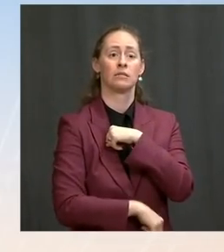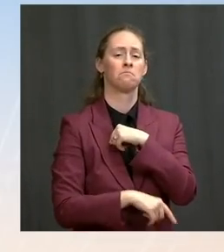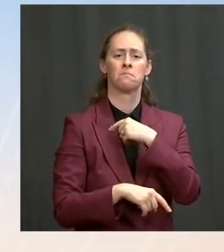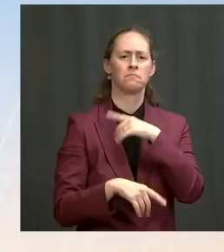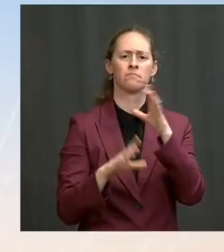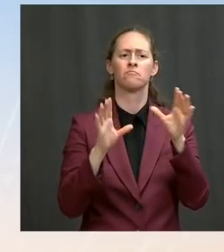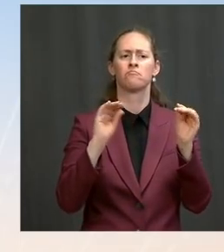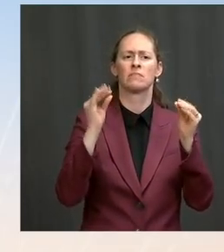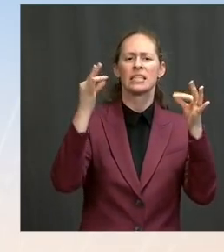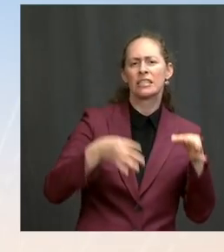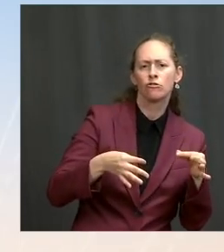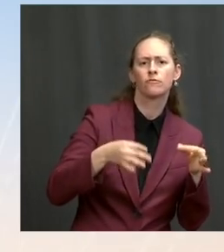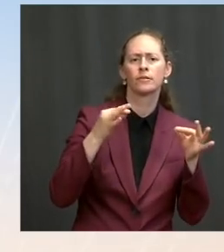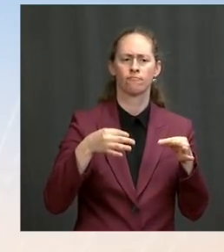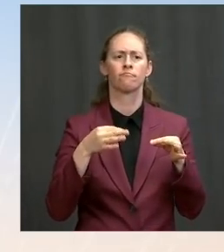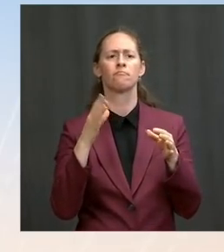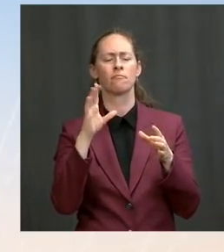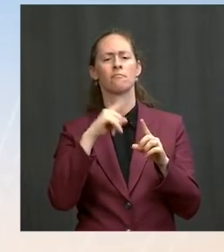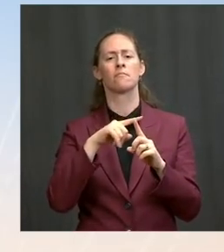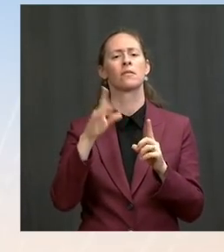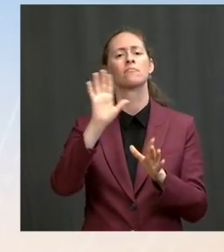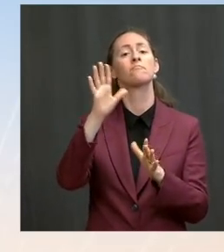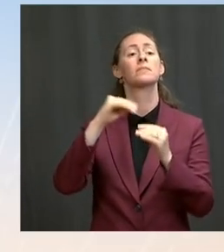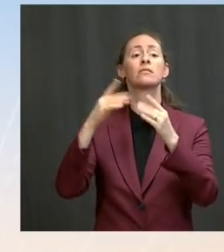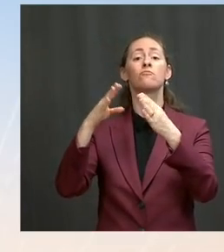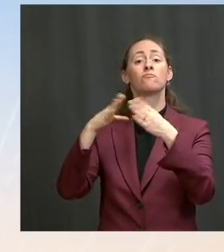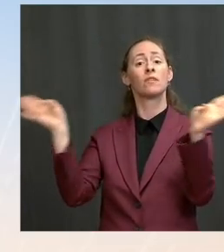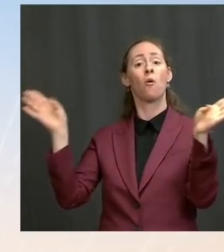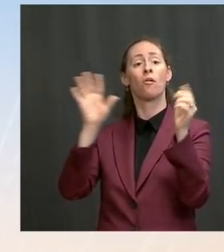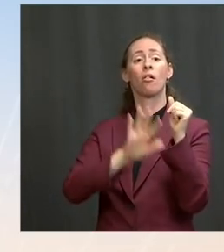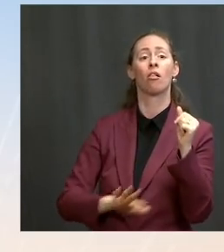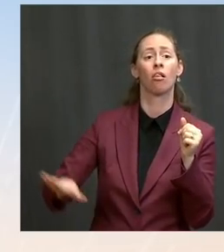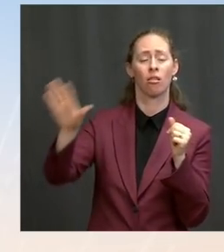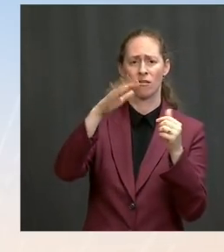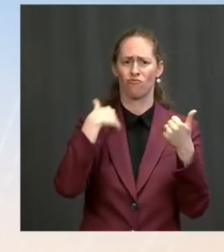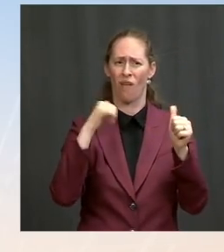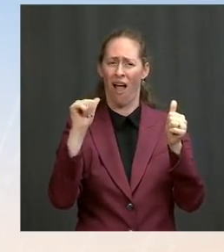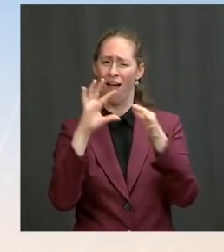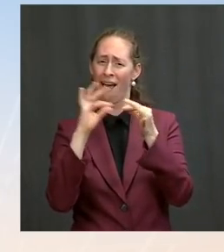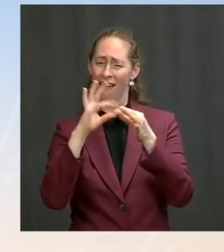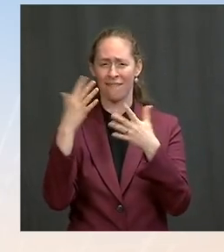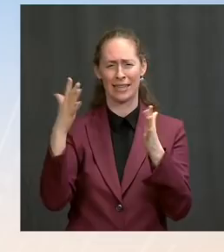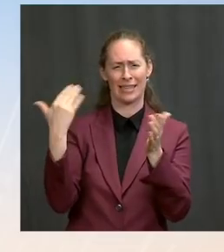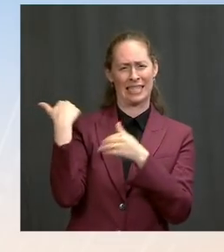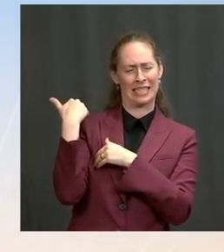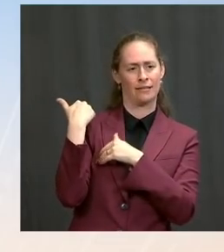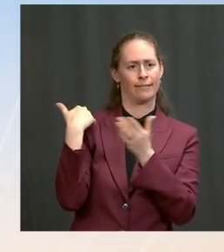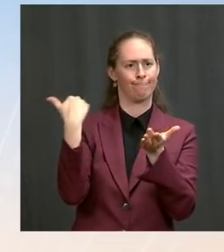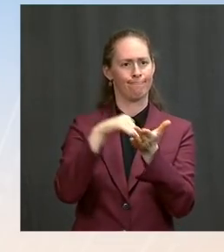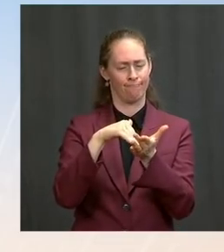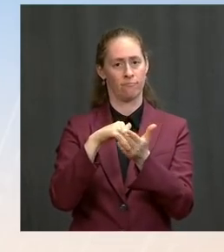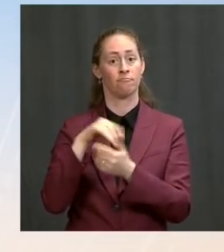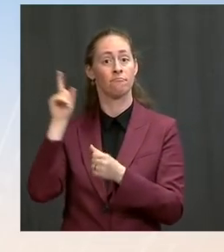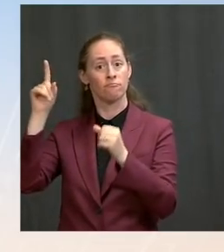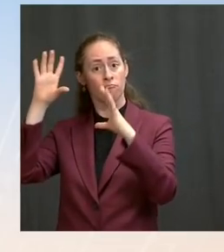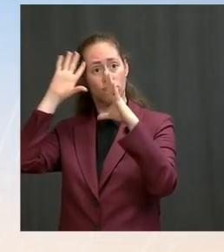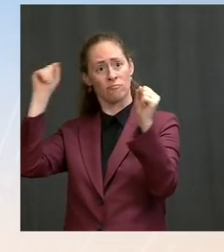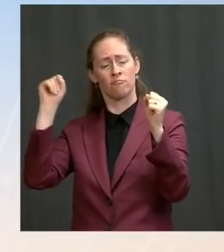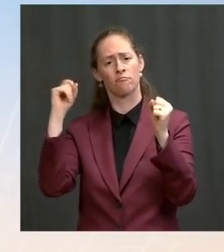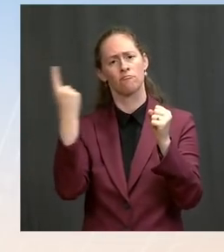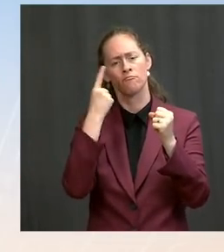can say, broadly speaking, as I tried to do earlier, that obviously the president is somebody who has fought for, advocated